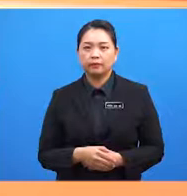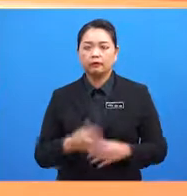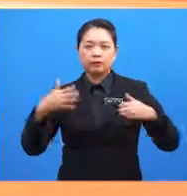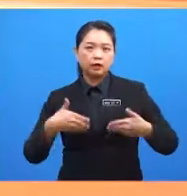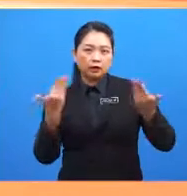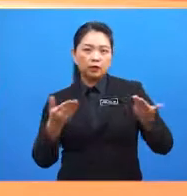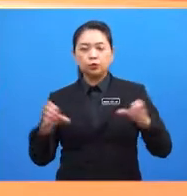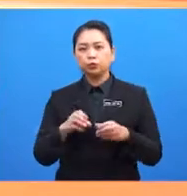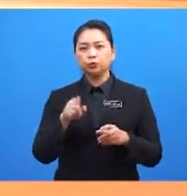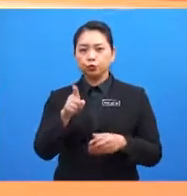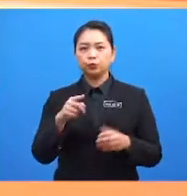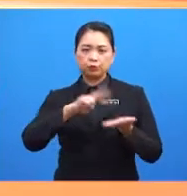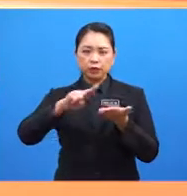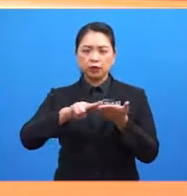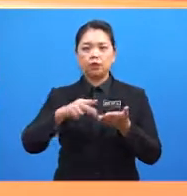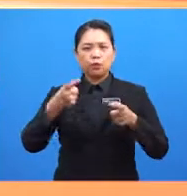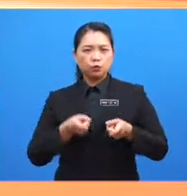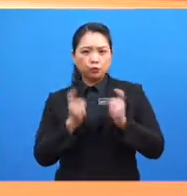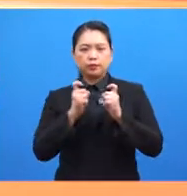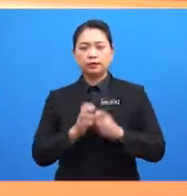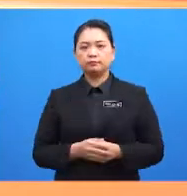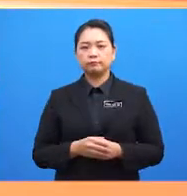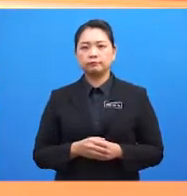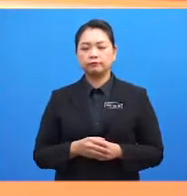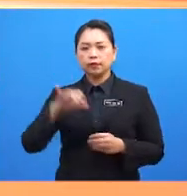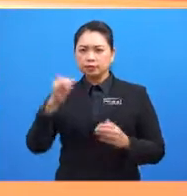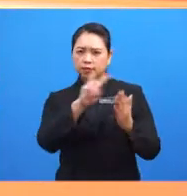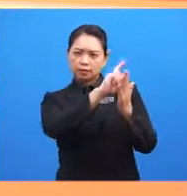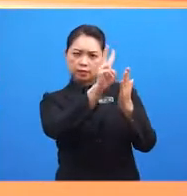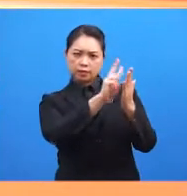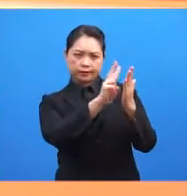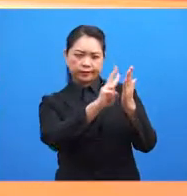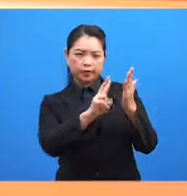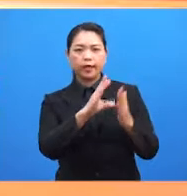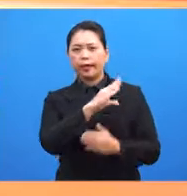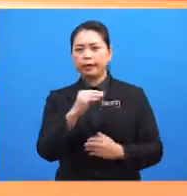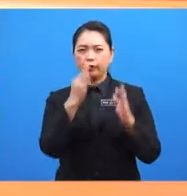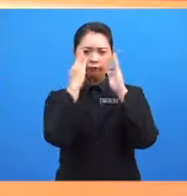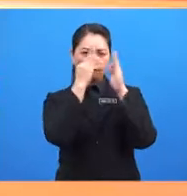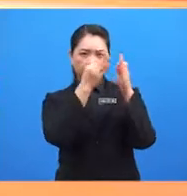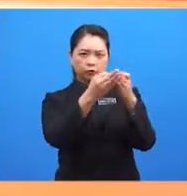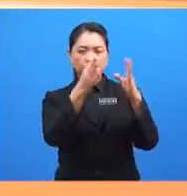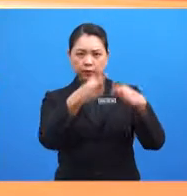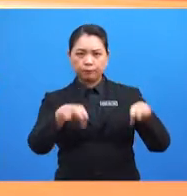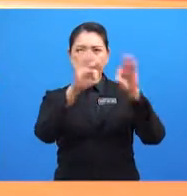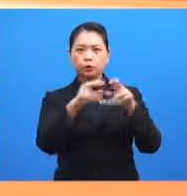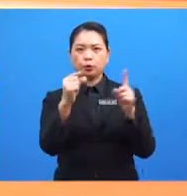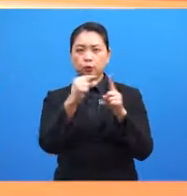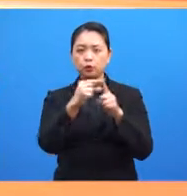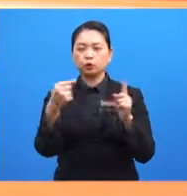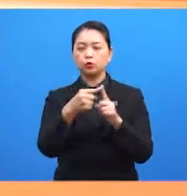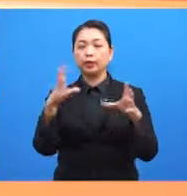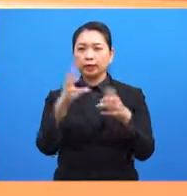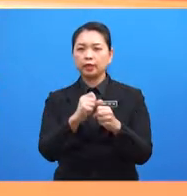How do you read quickly? Just skim the text and focus on the important words to get the